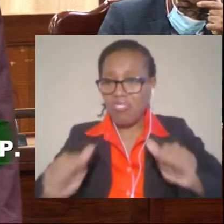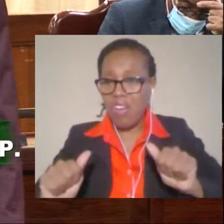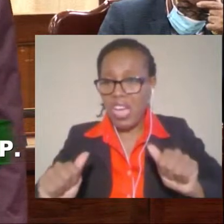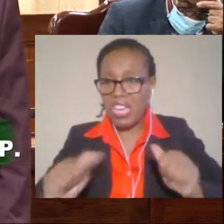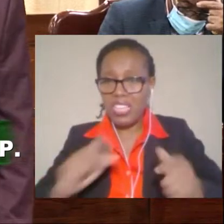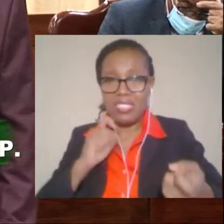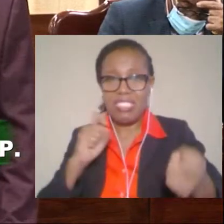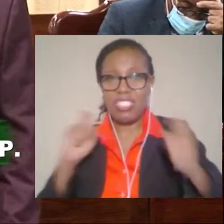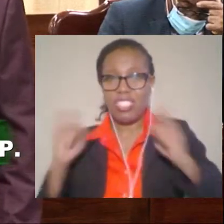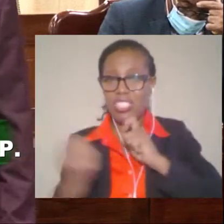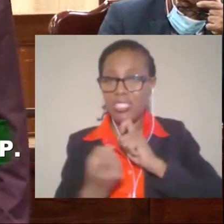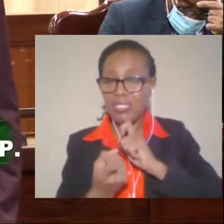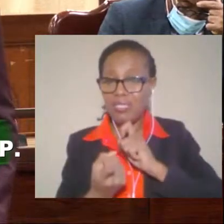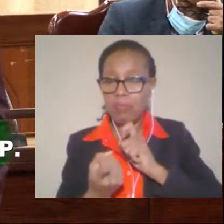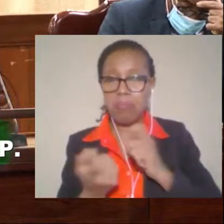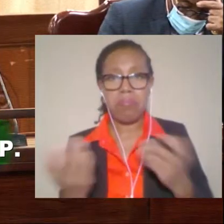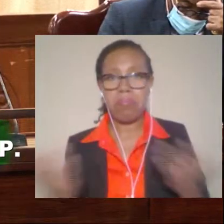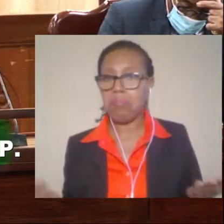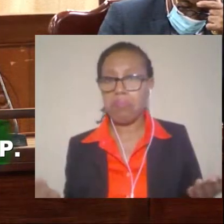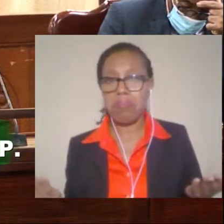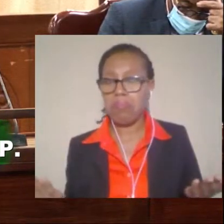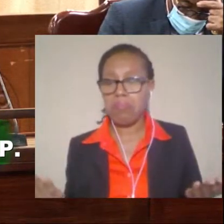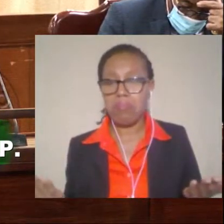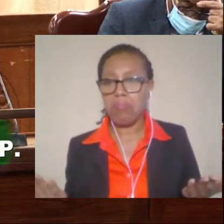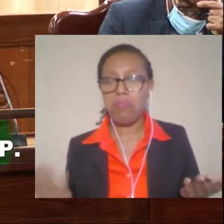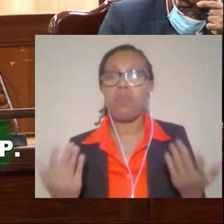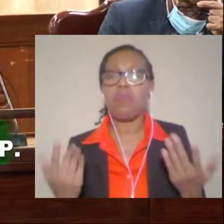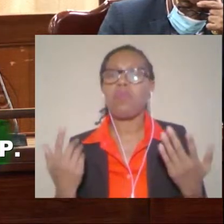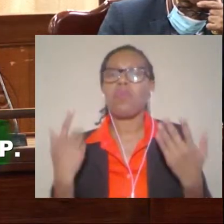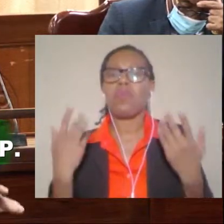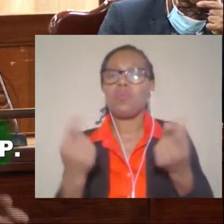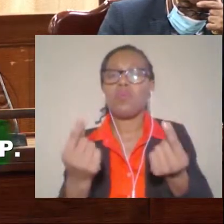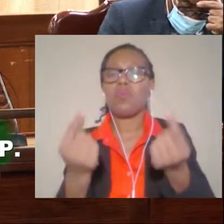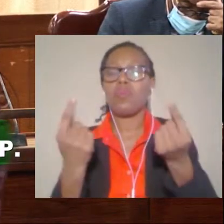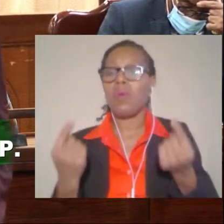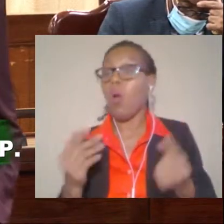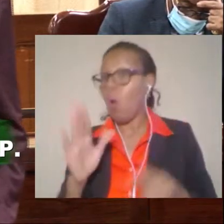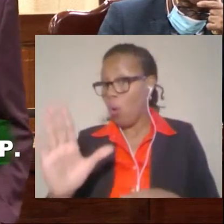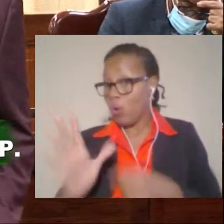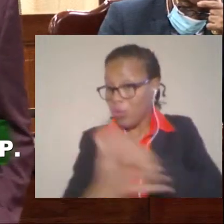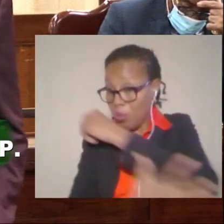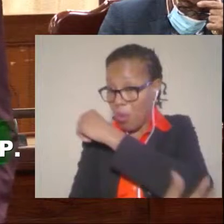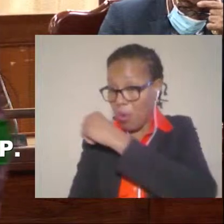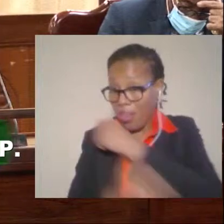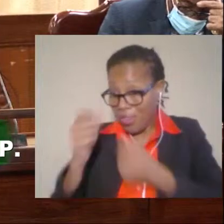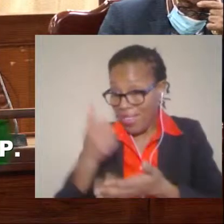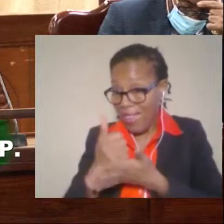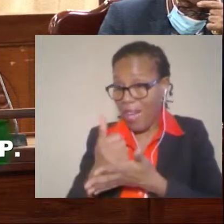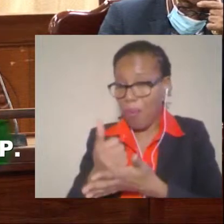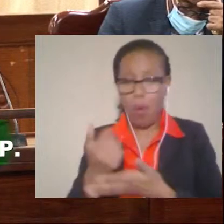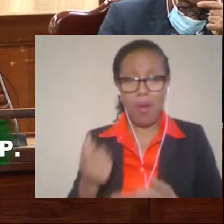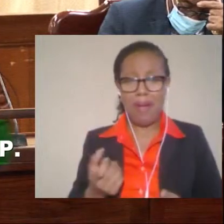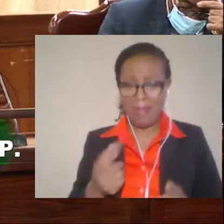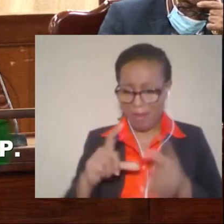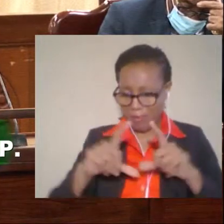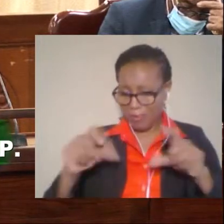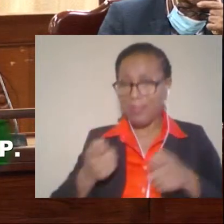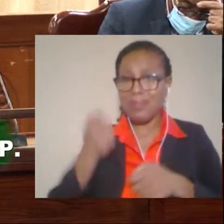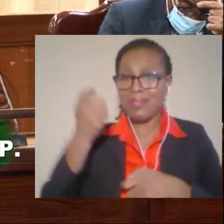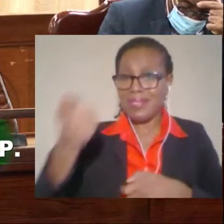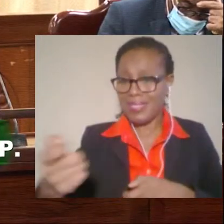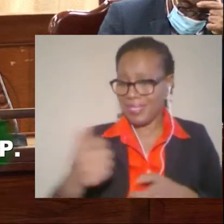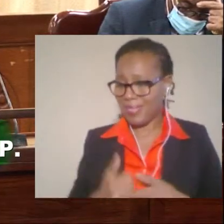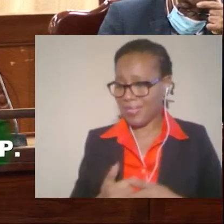respond sometimes to poor people by giving them handouts or a helping hand up. But we don't treat